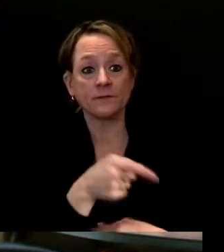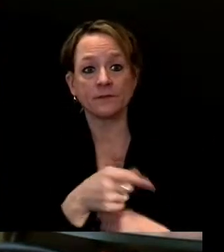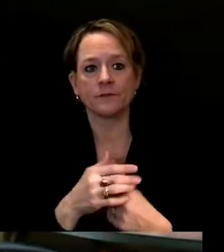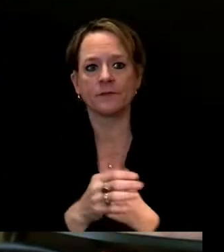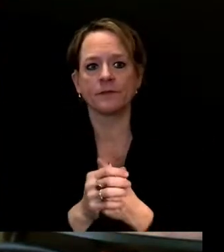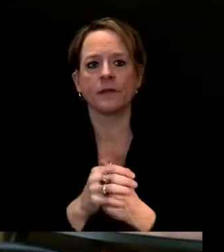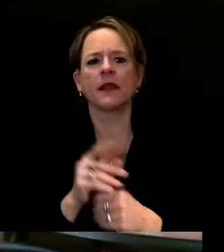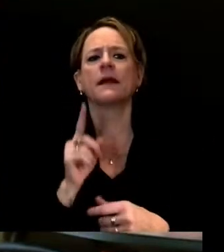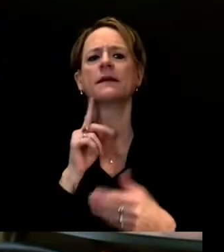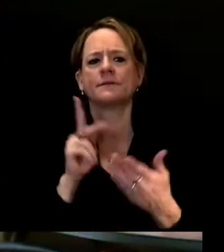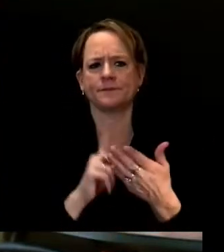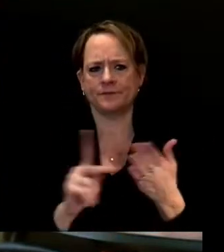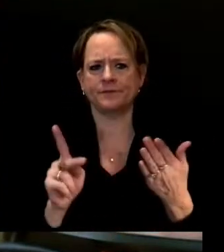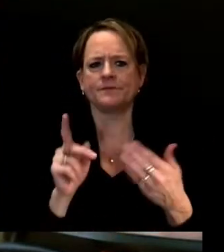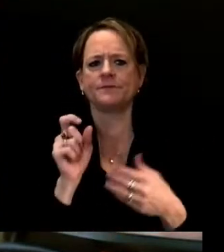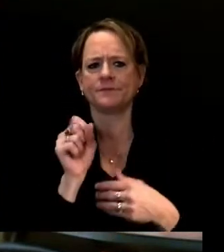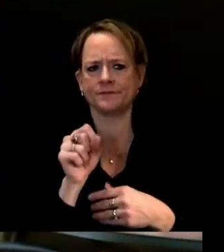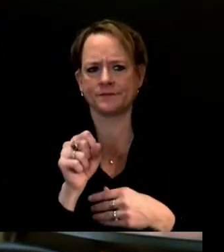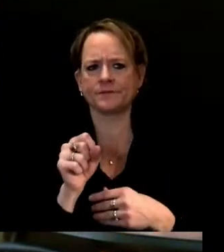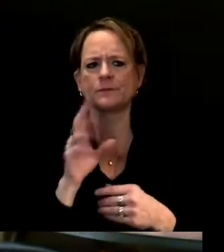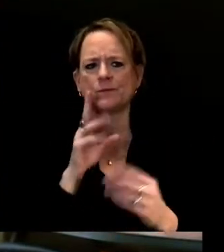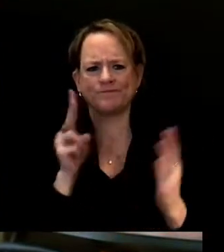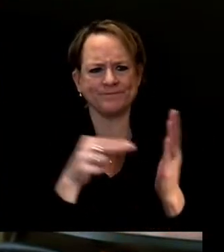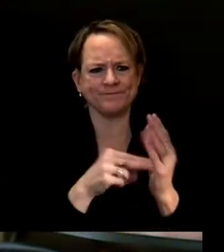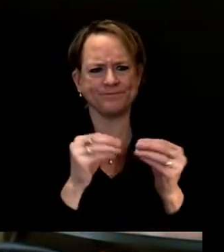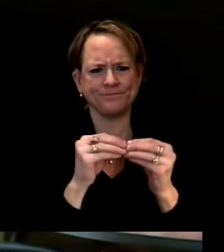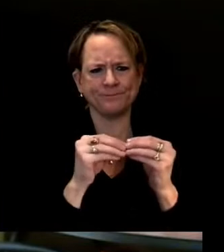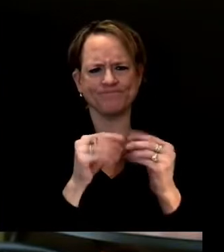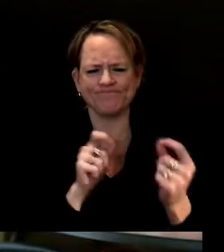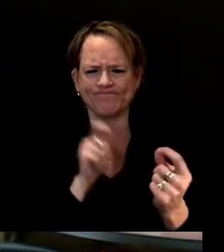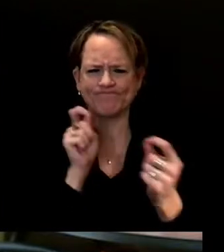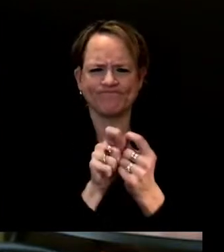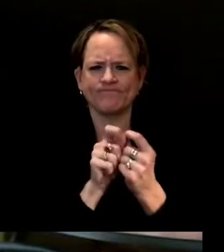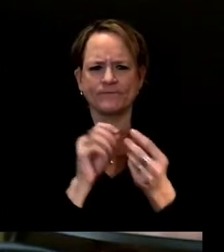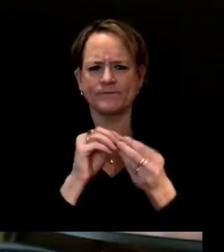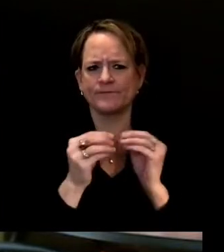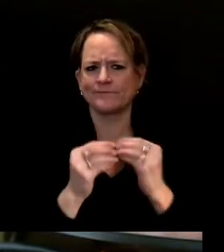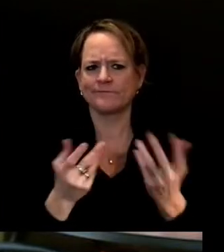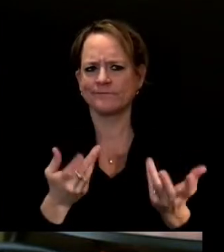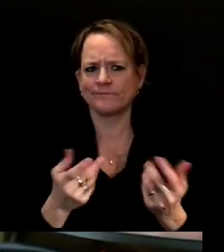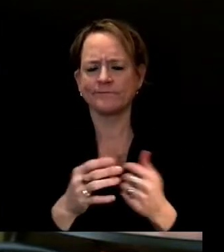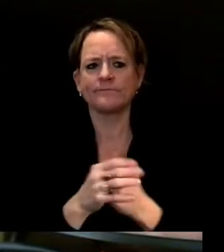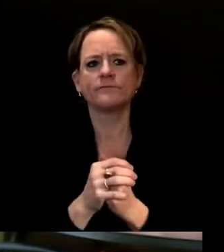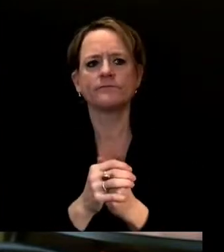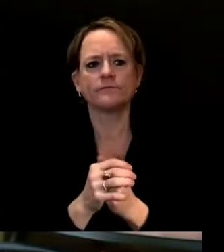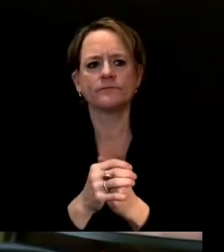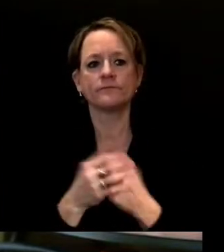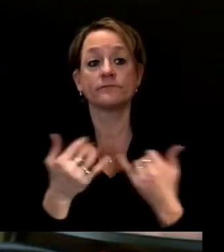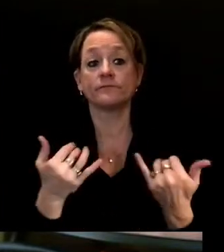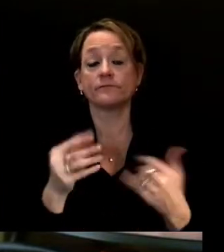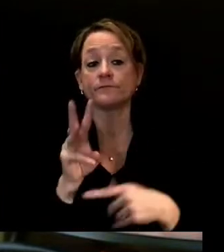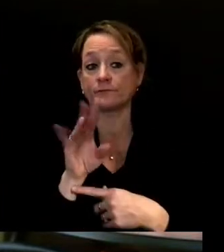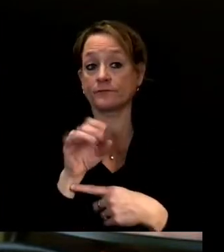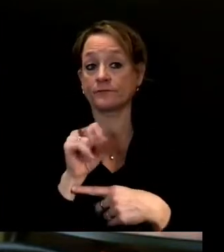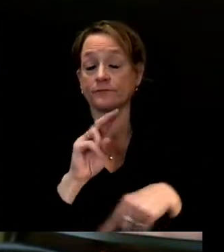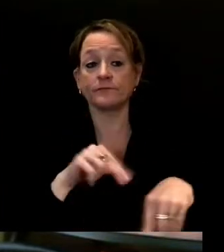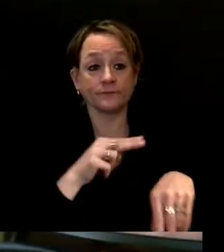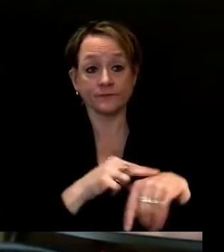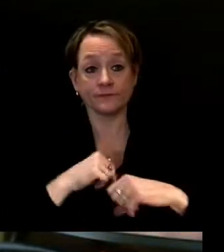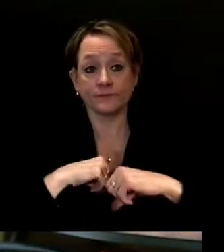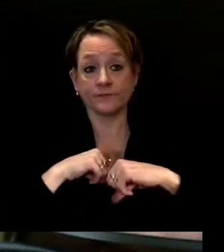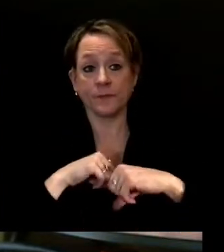who have been deployed to those 6 sites, those are all around the state of Wisconsin, and that is by design, so that we create